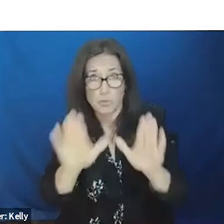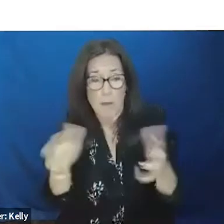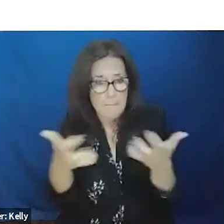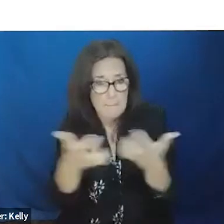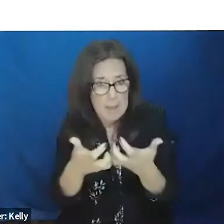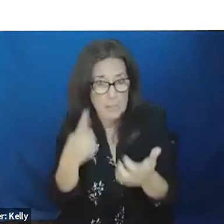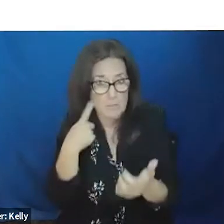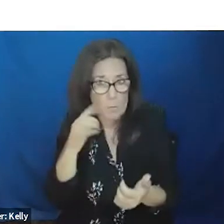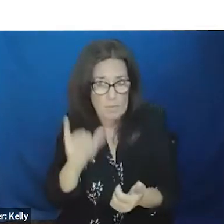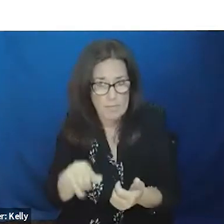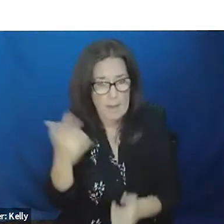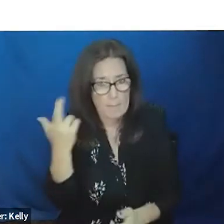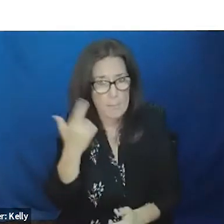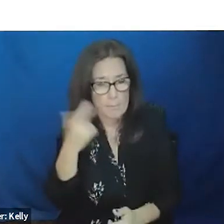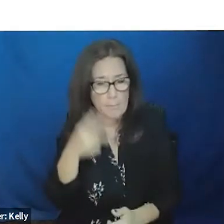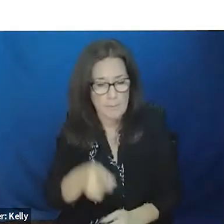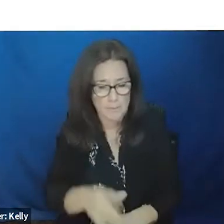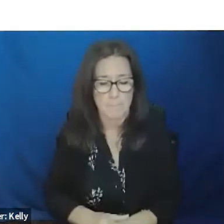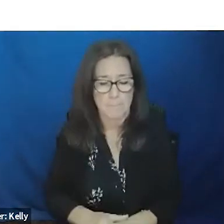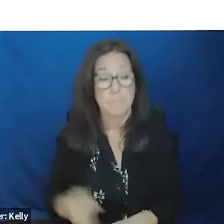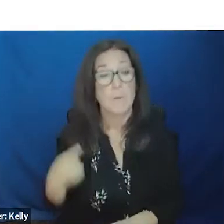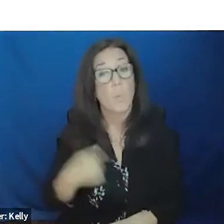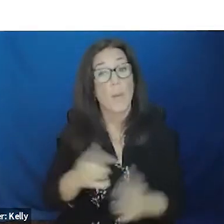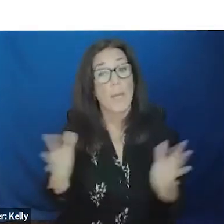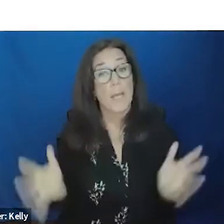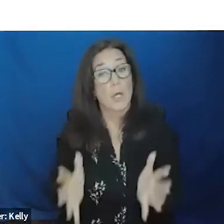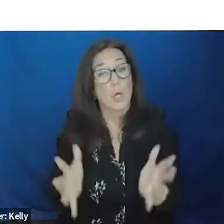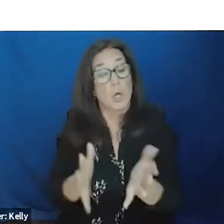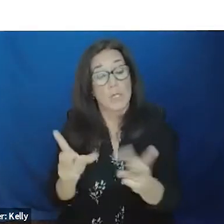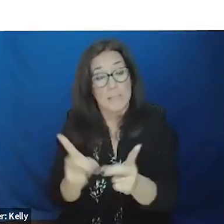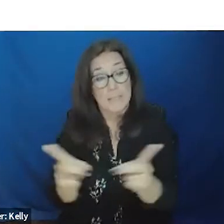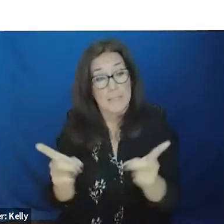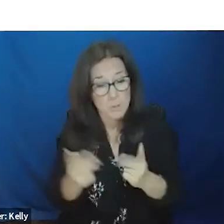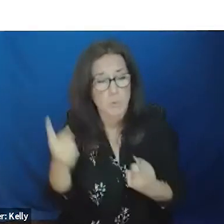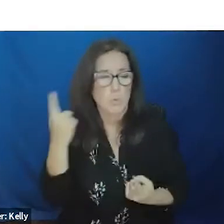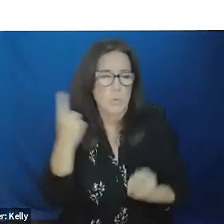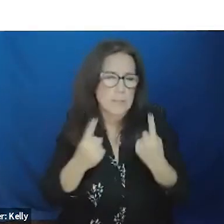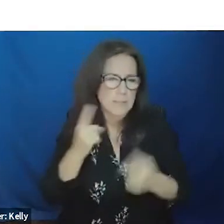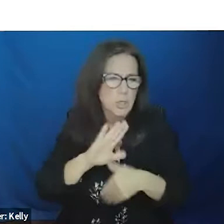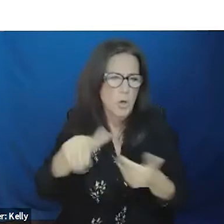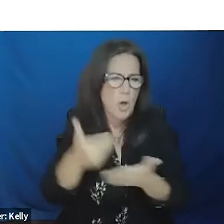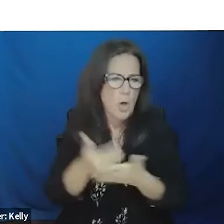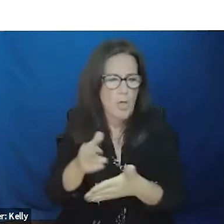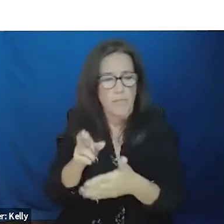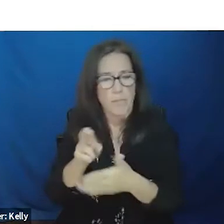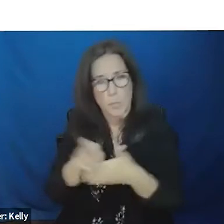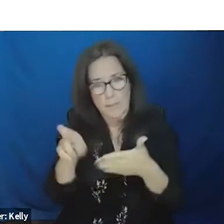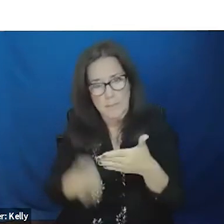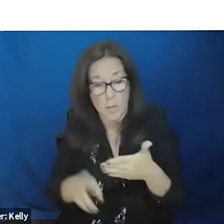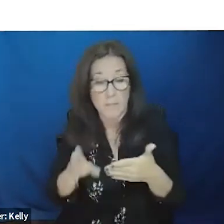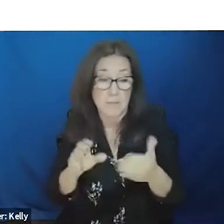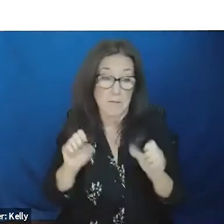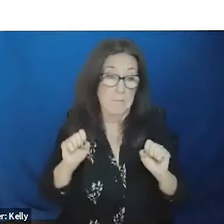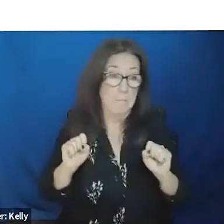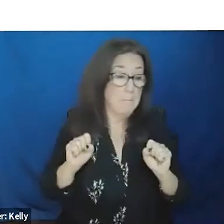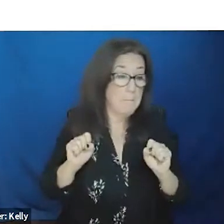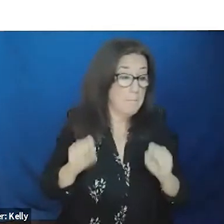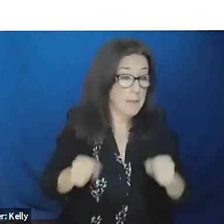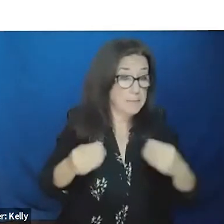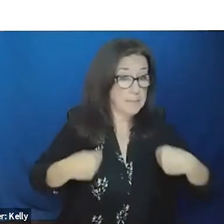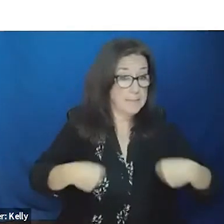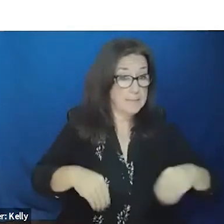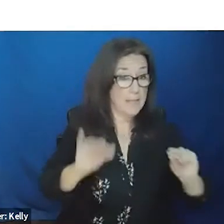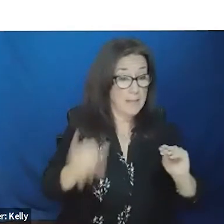purpose. We encourage the district to consider all the ramifications of potentially selling the site and how